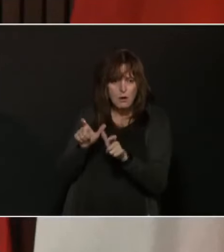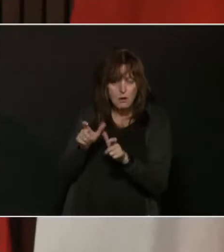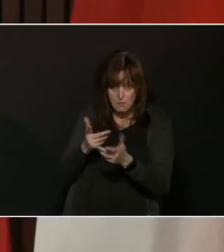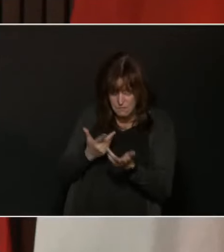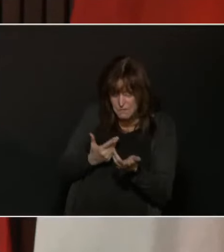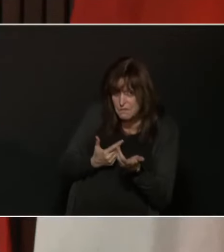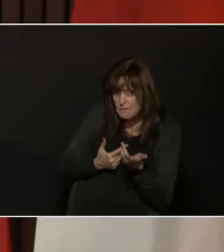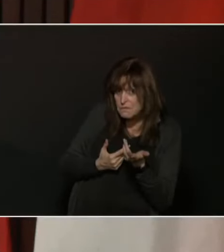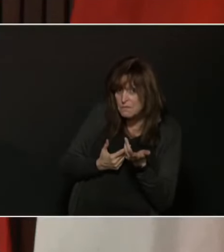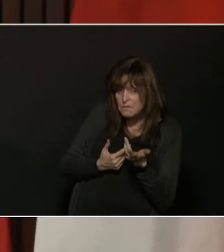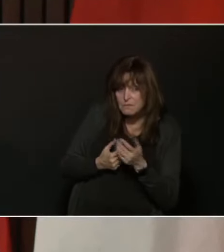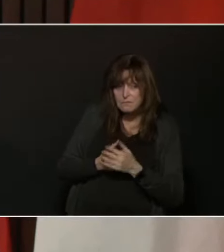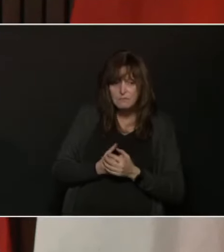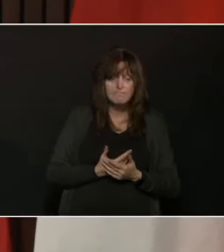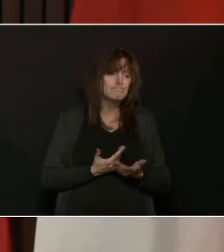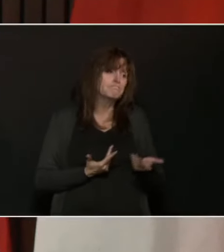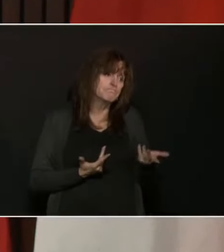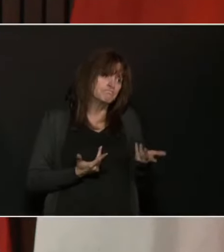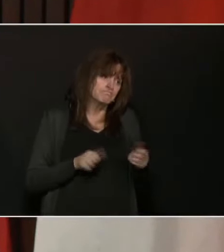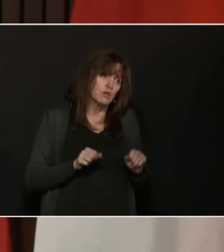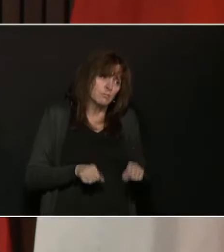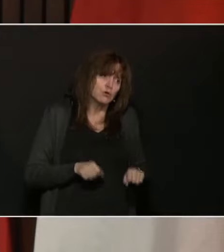It's quite possible.